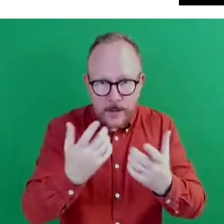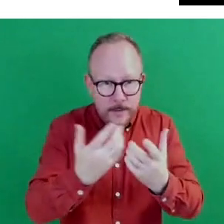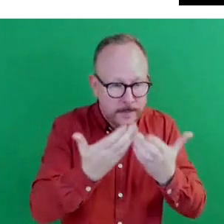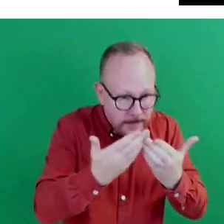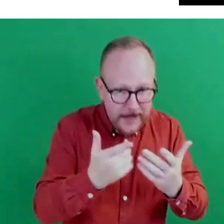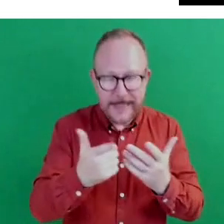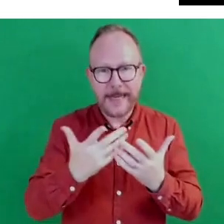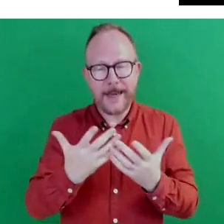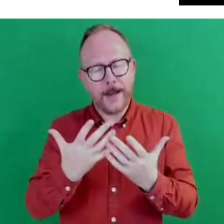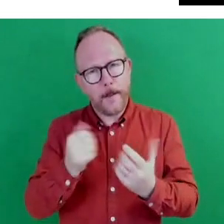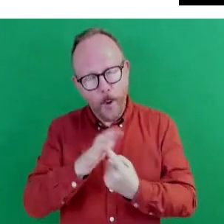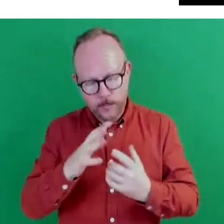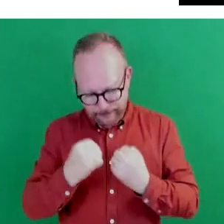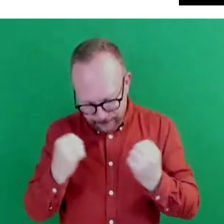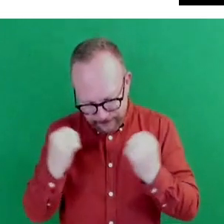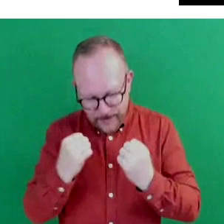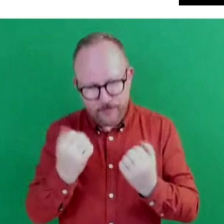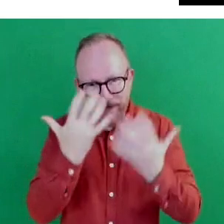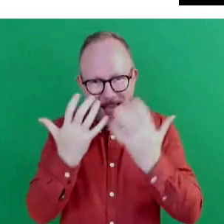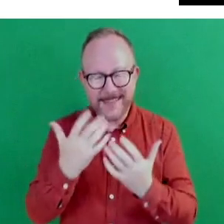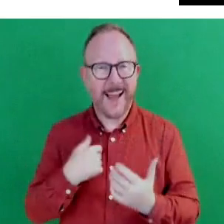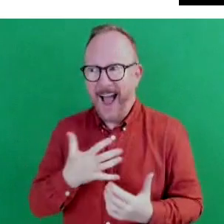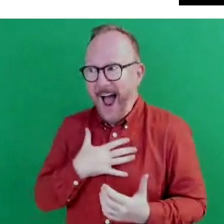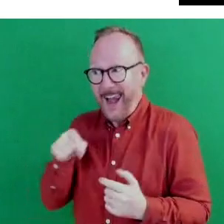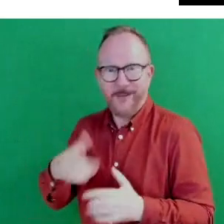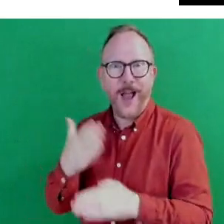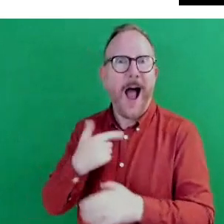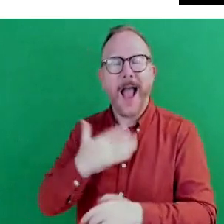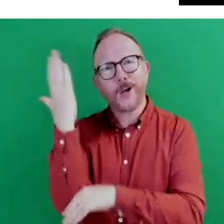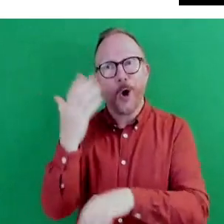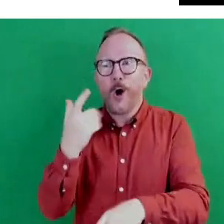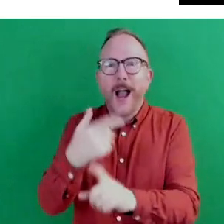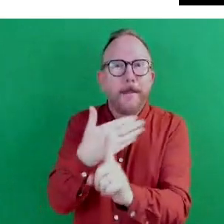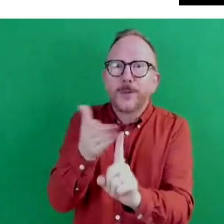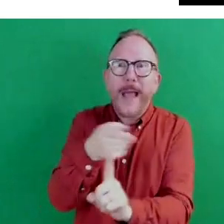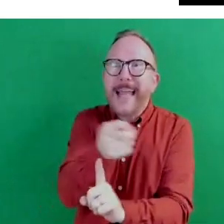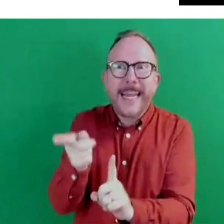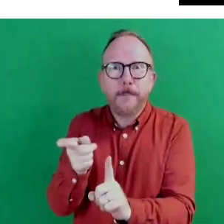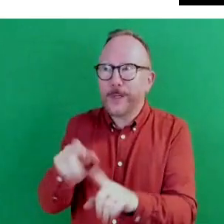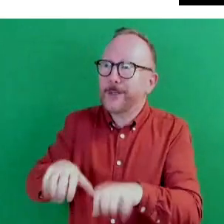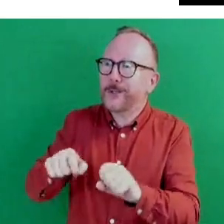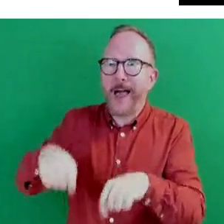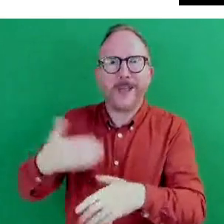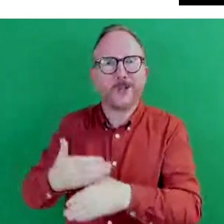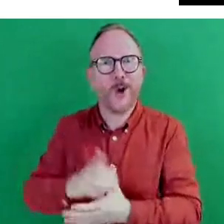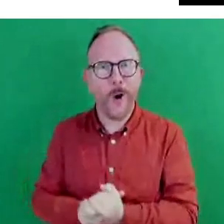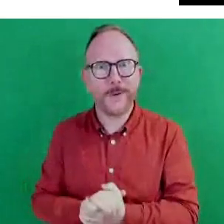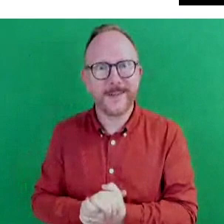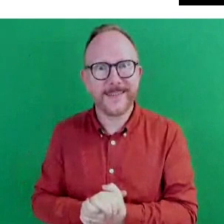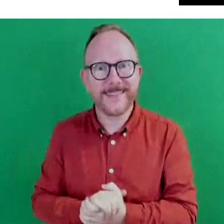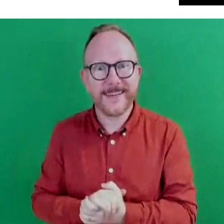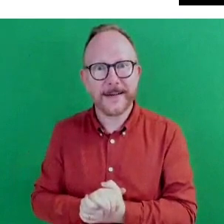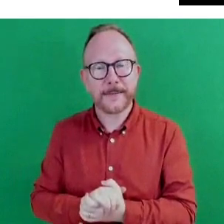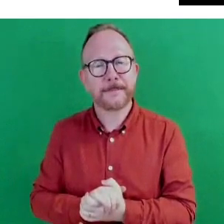job. I love it so much. I feel like I could talk anyone into the job. I would say that because I've been a